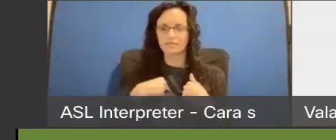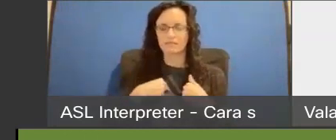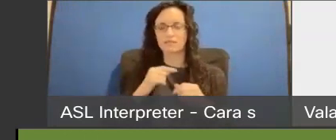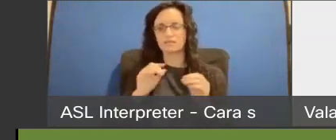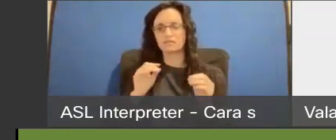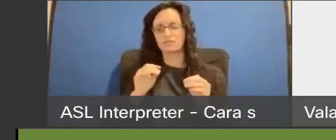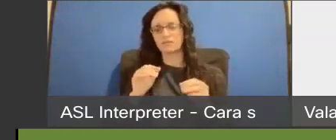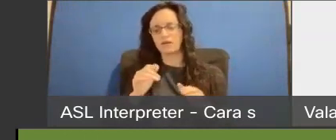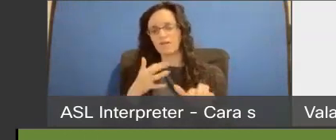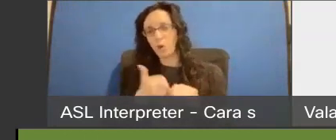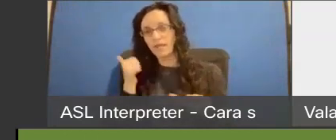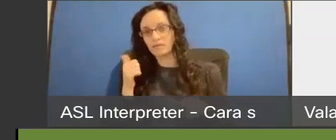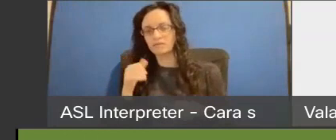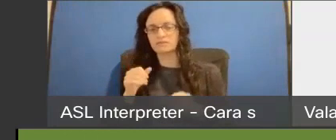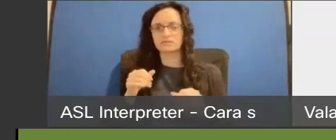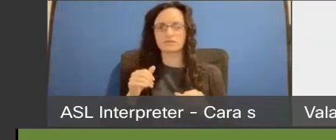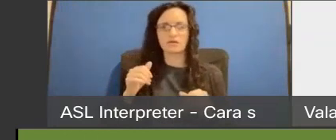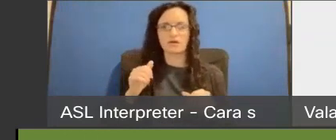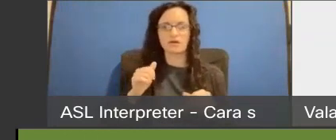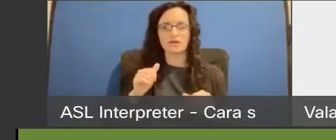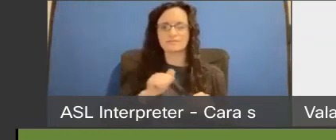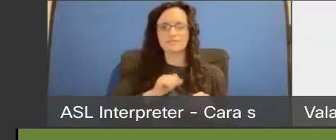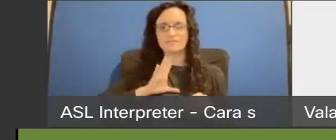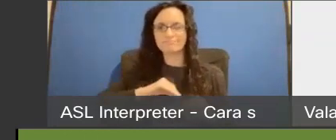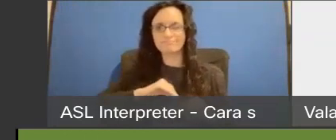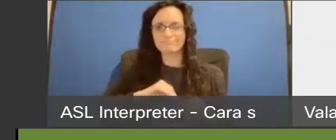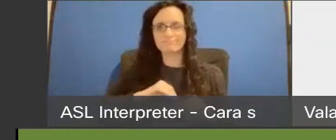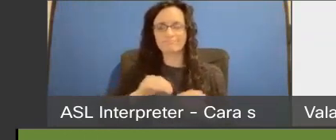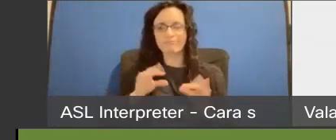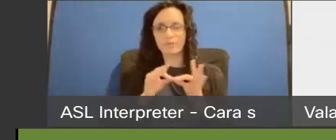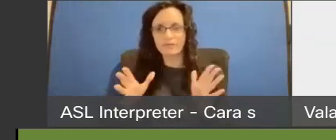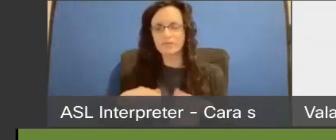avoidance, to stop the pain, no way out.